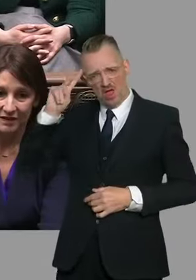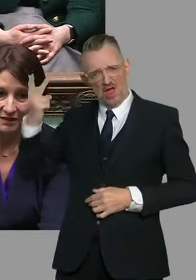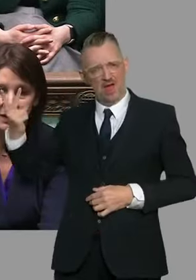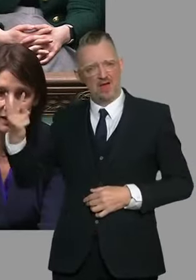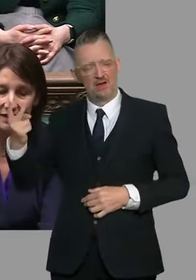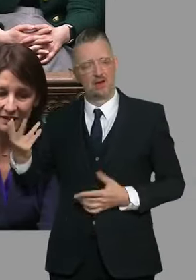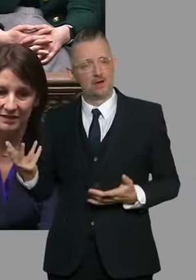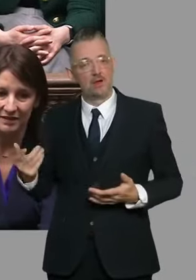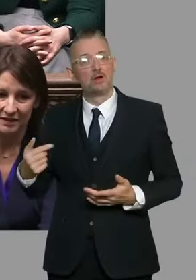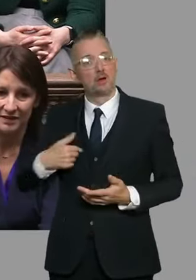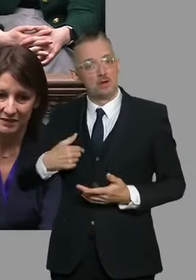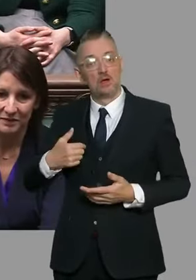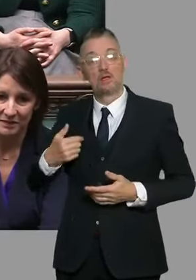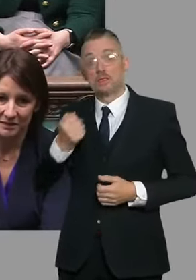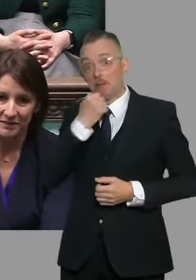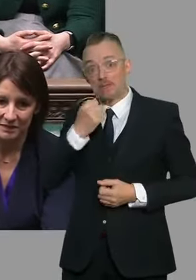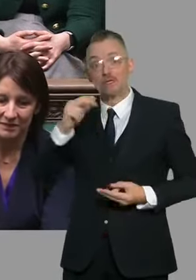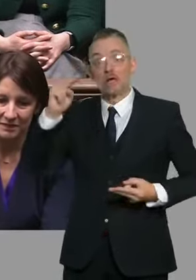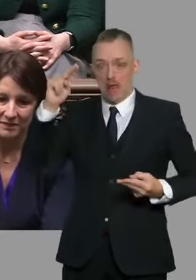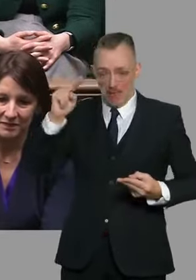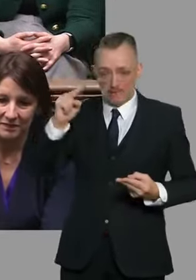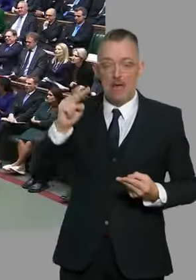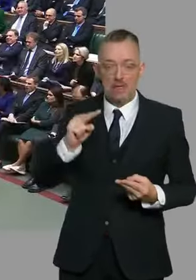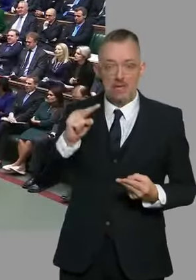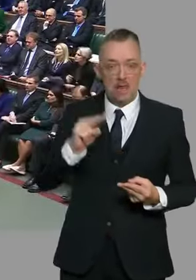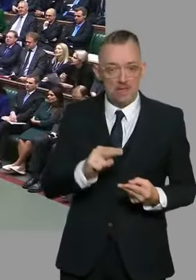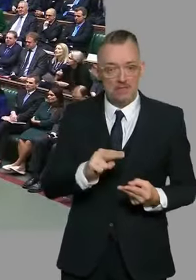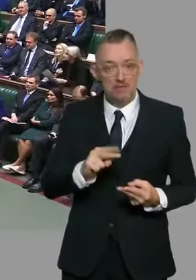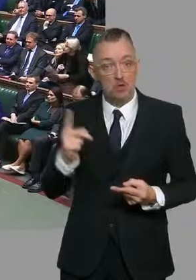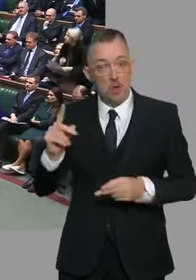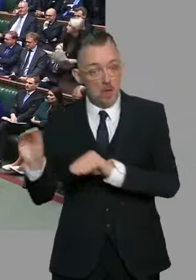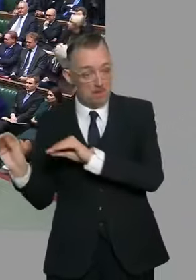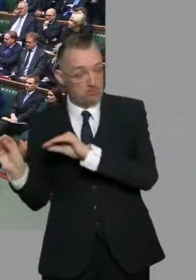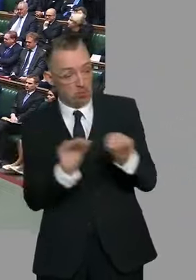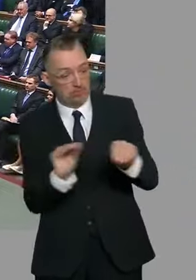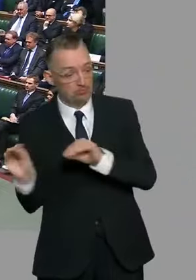lawful migration. We'll drive down illegal migration.